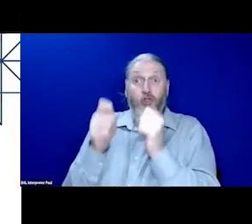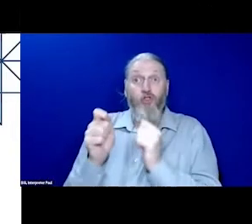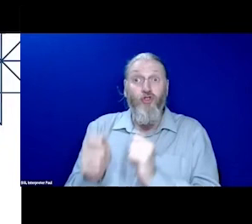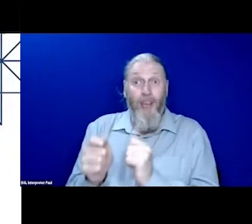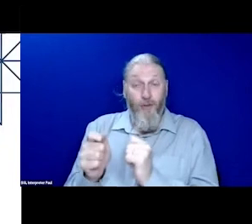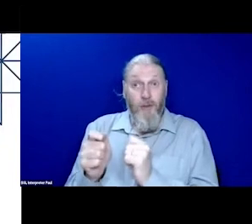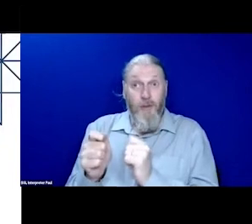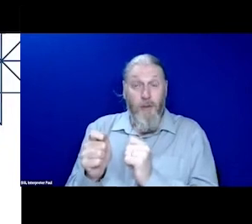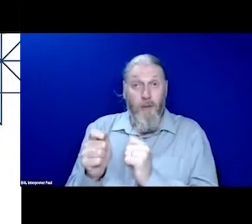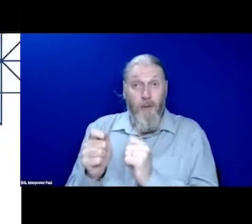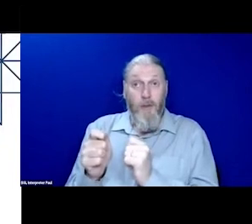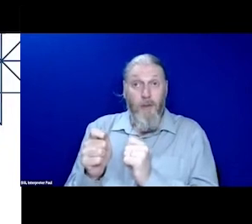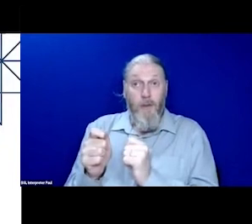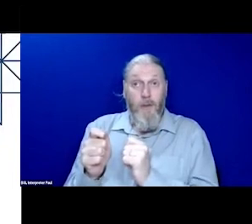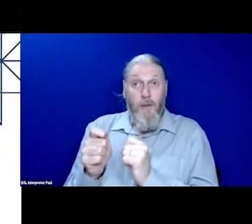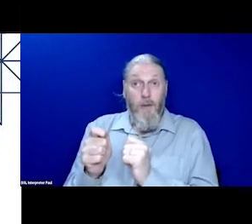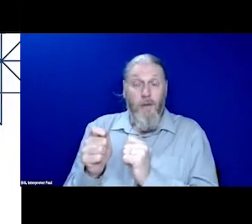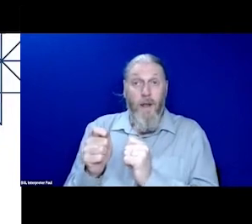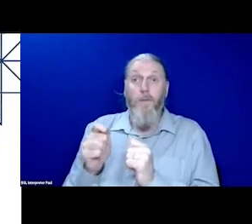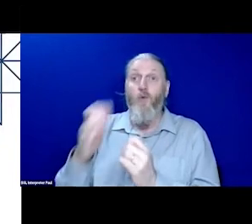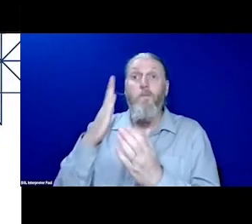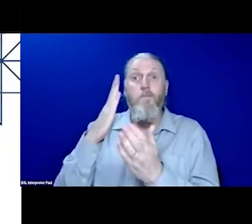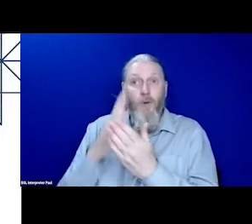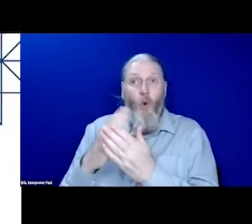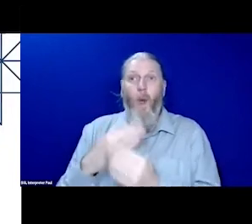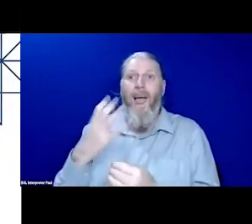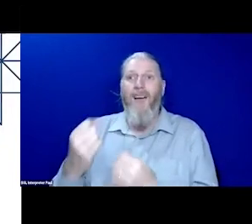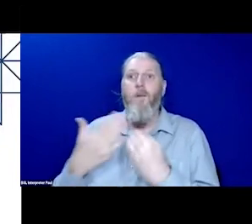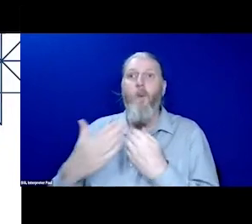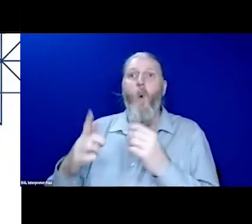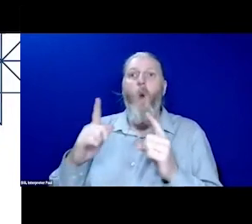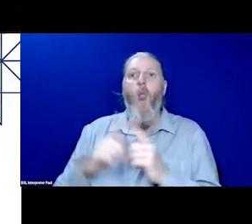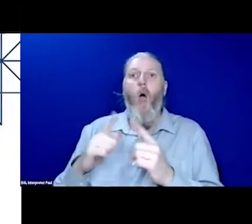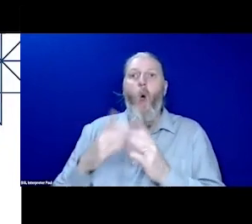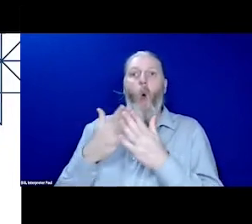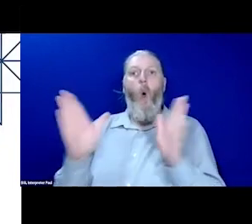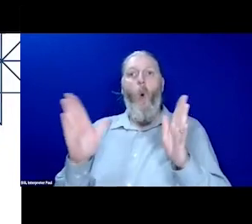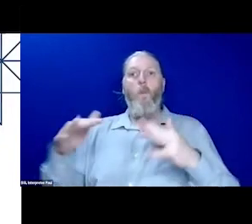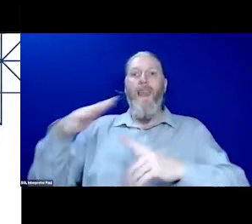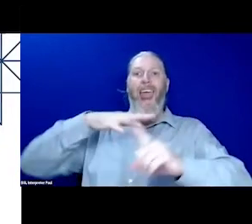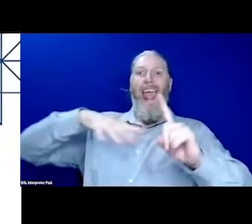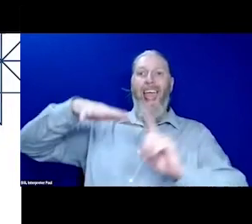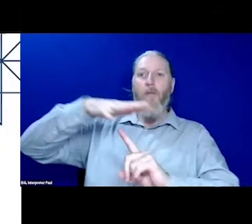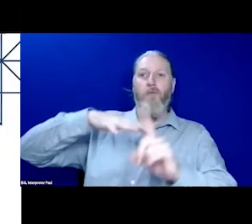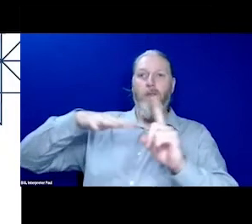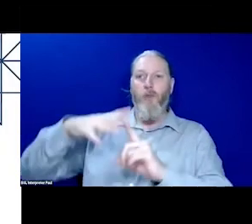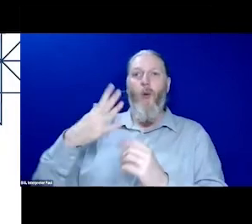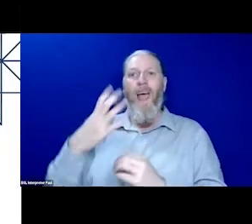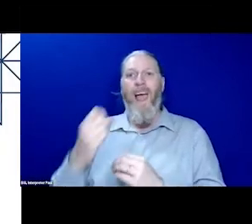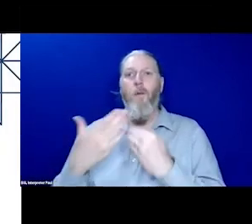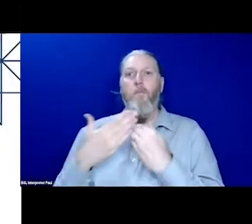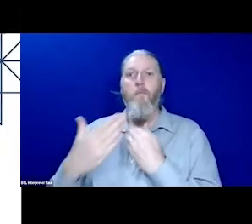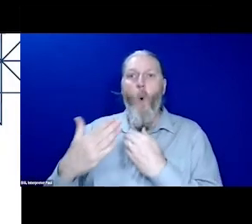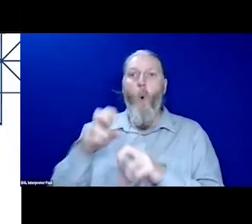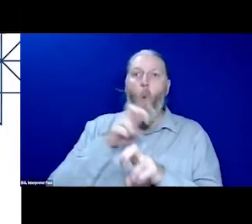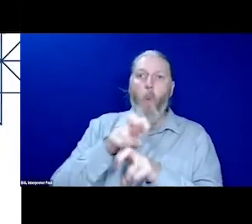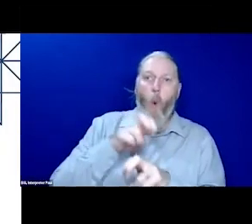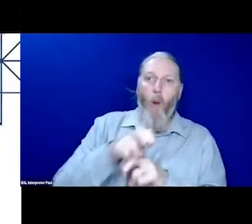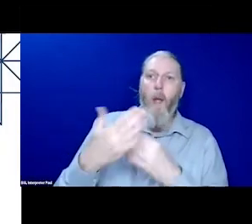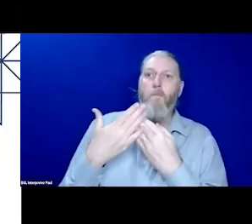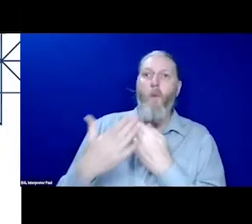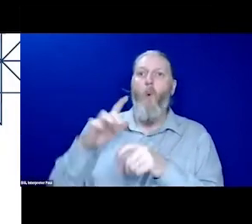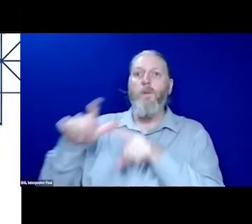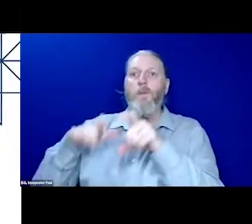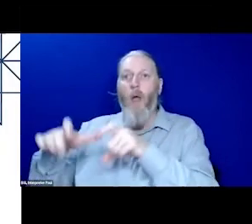including things like increased provision of green and blue spaces, or more walking and cycling facilities with less